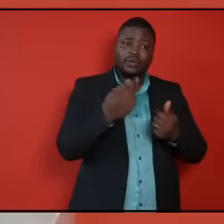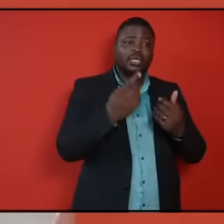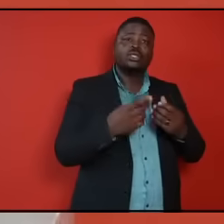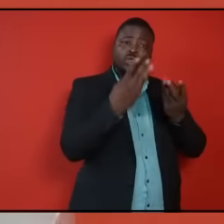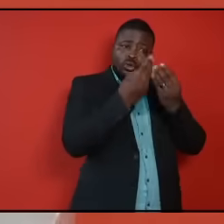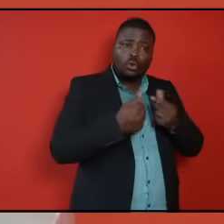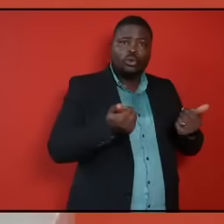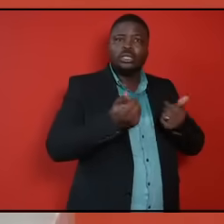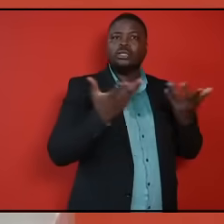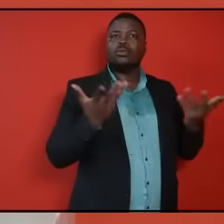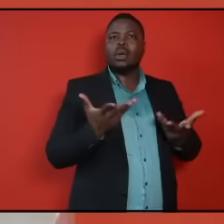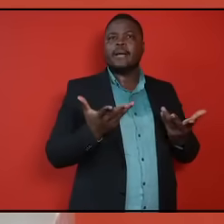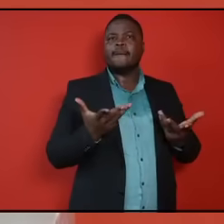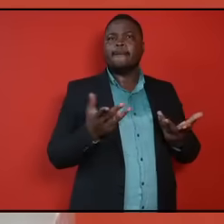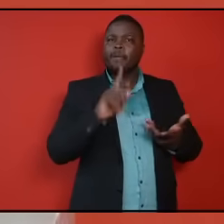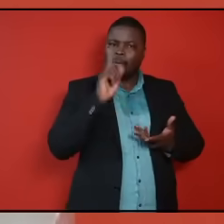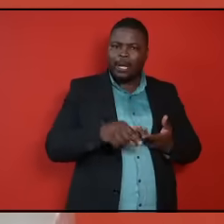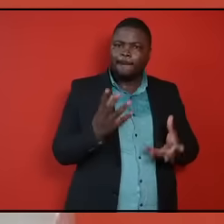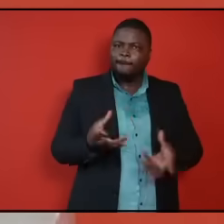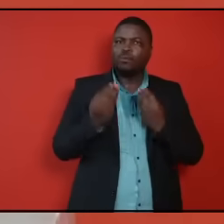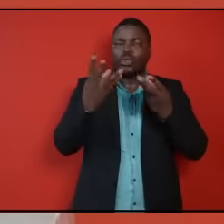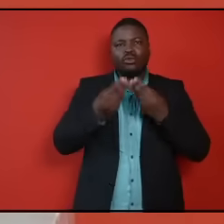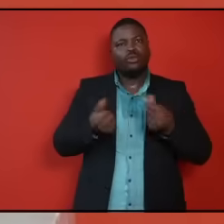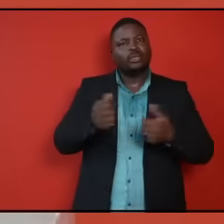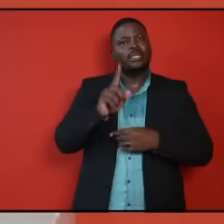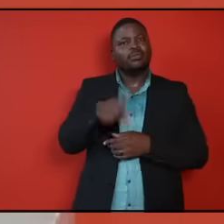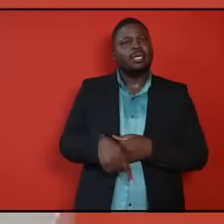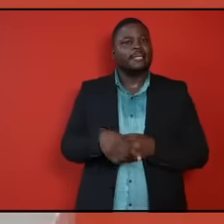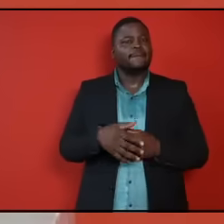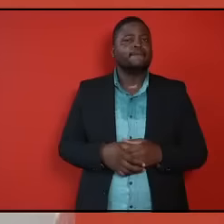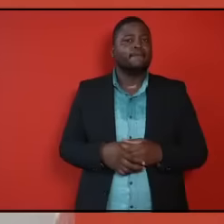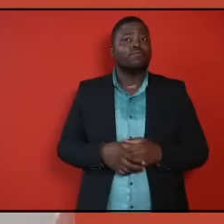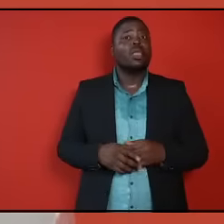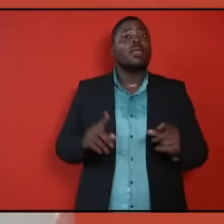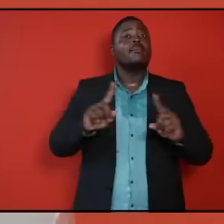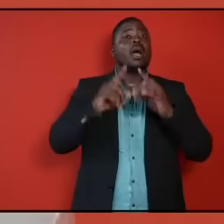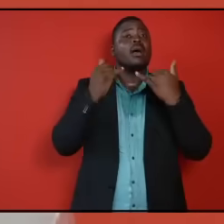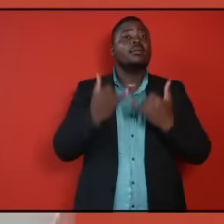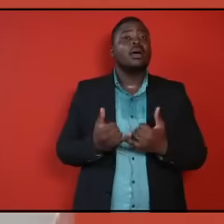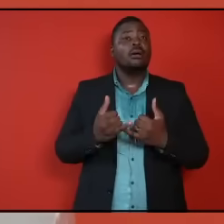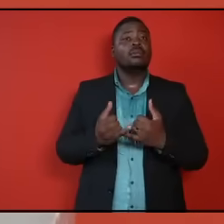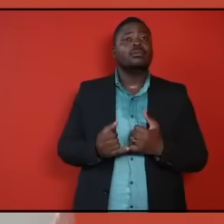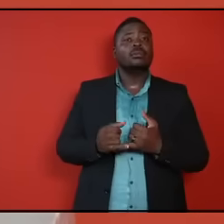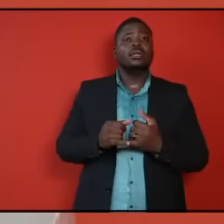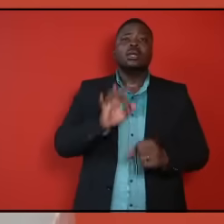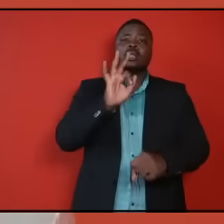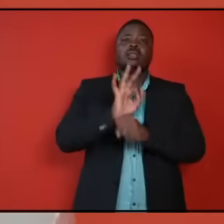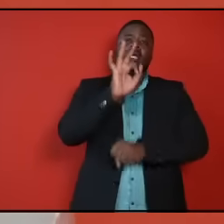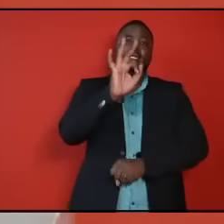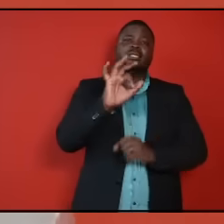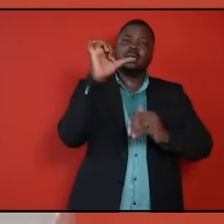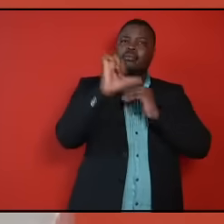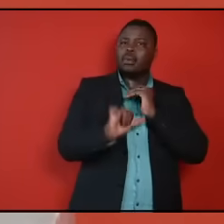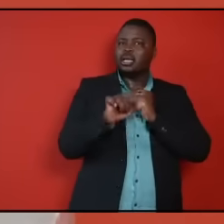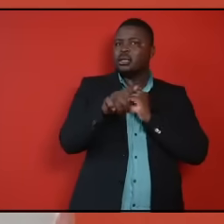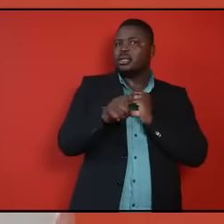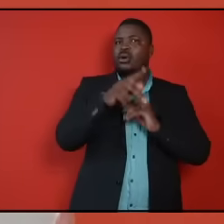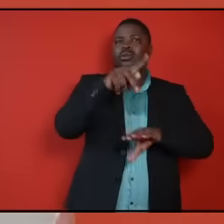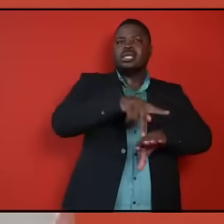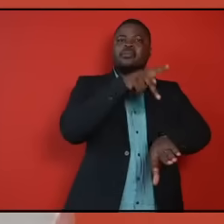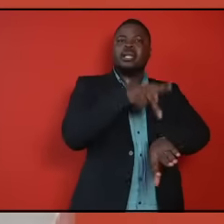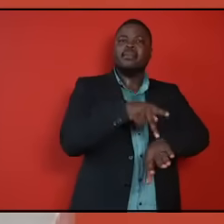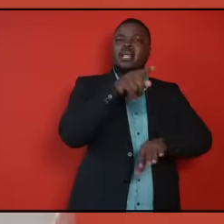is the recourse? It's now more than 13 months since the matter was